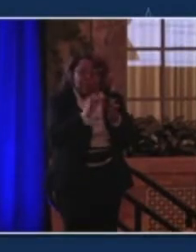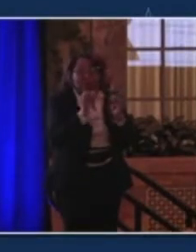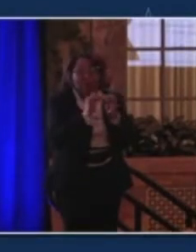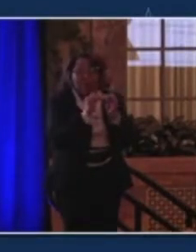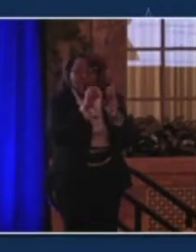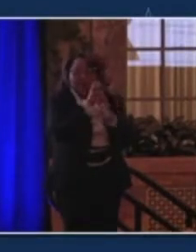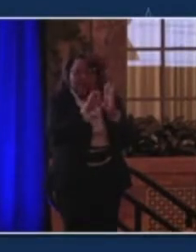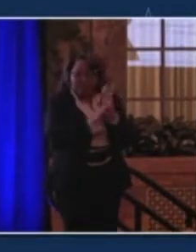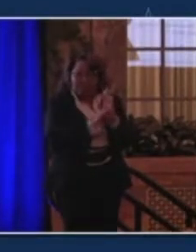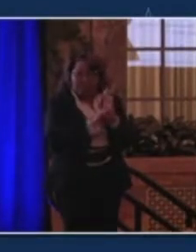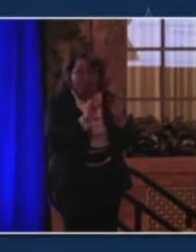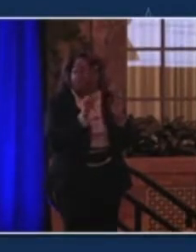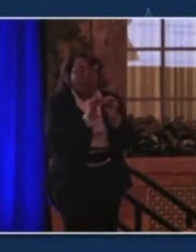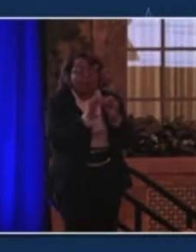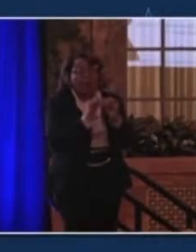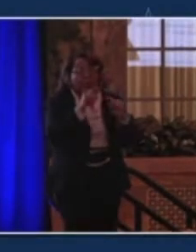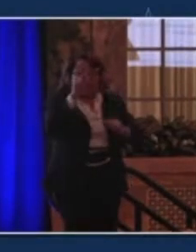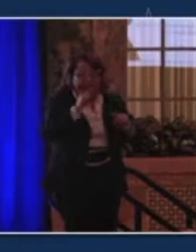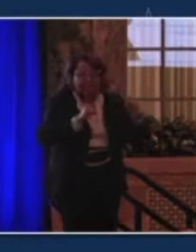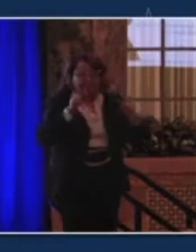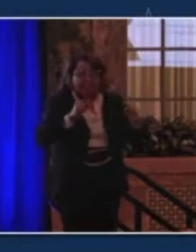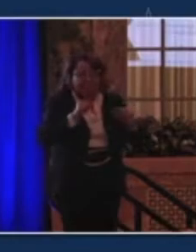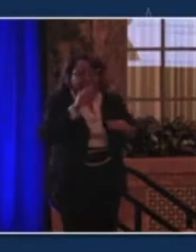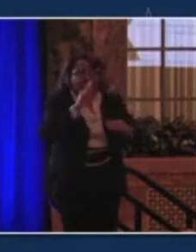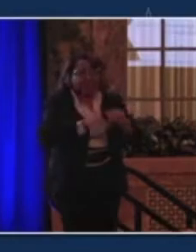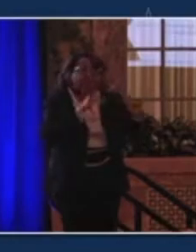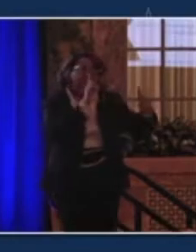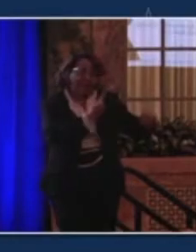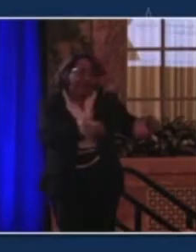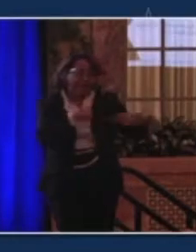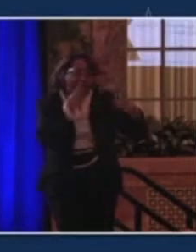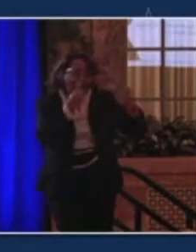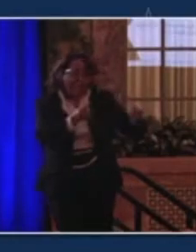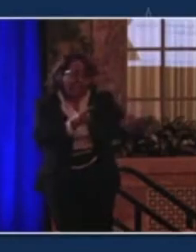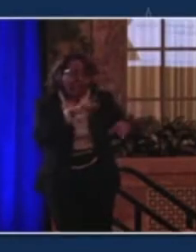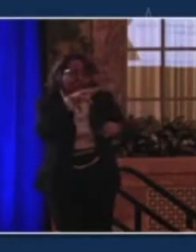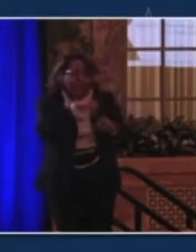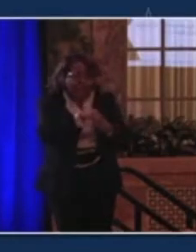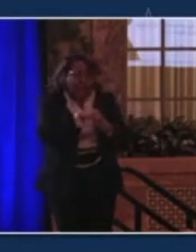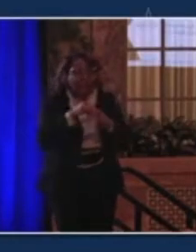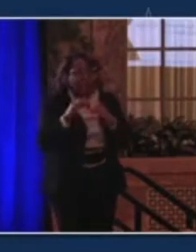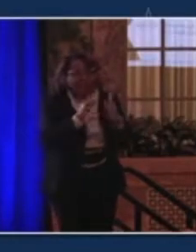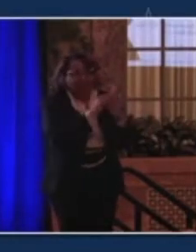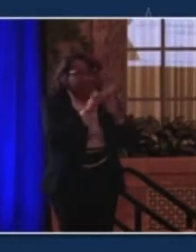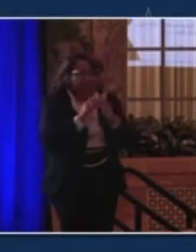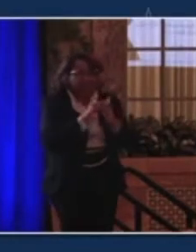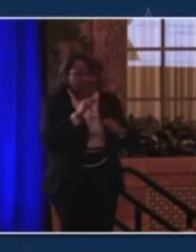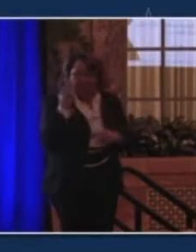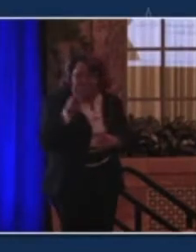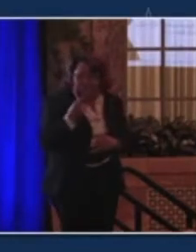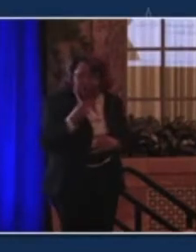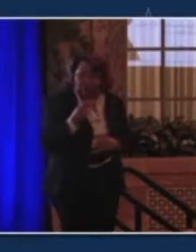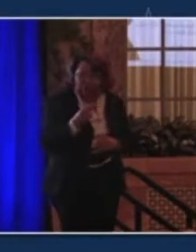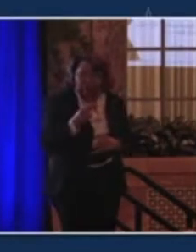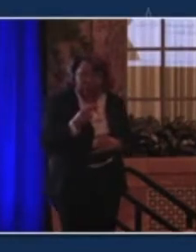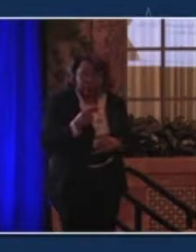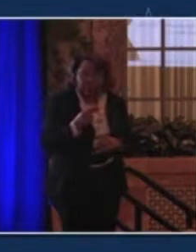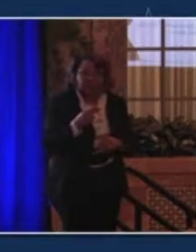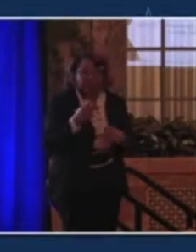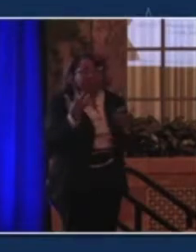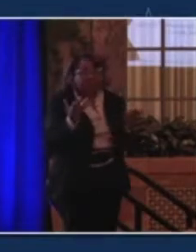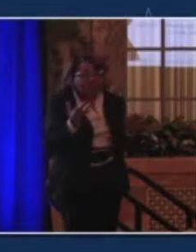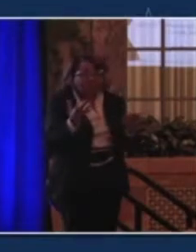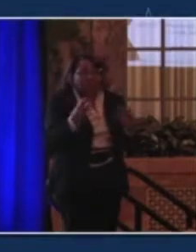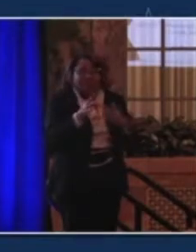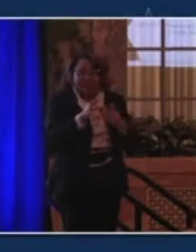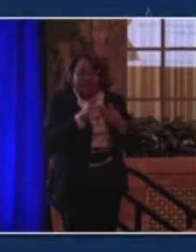and importantly, more diverse than it had ever been in our city's history. He left a profound